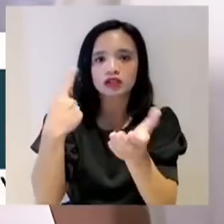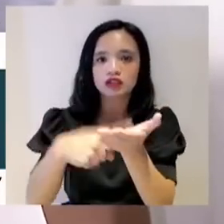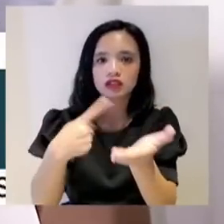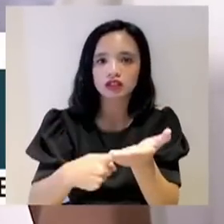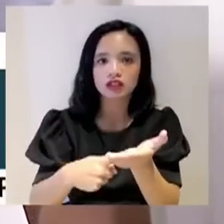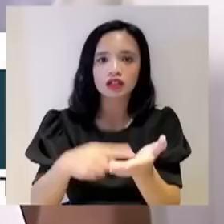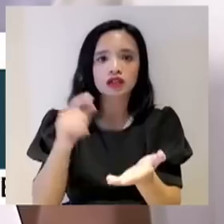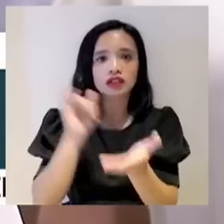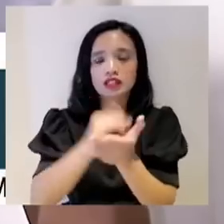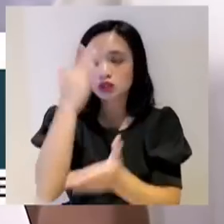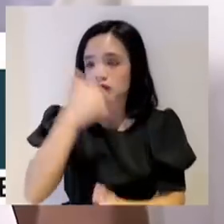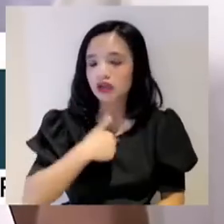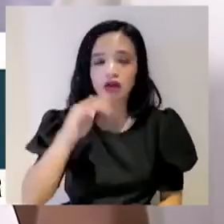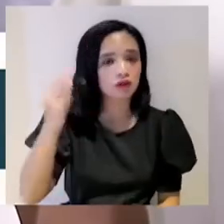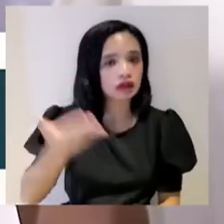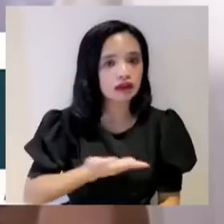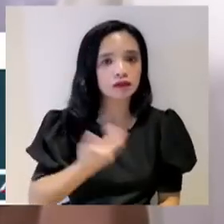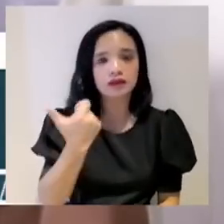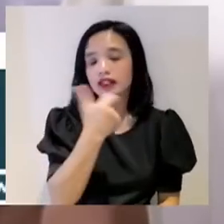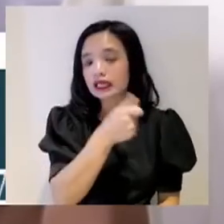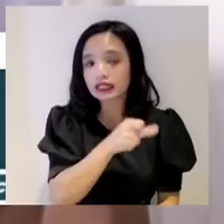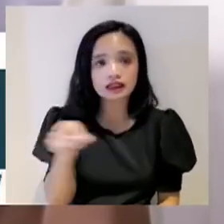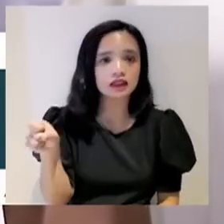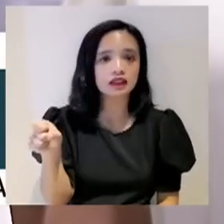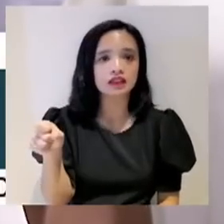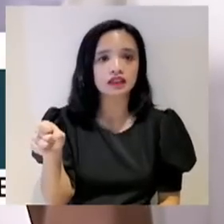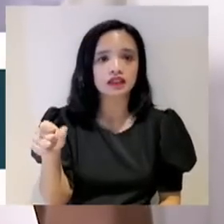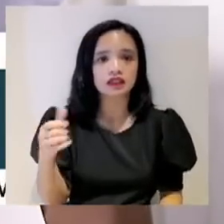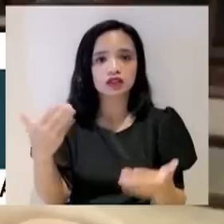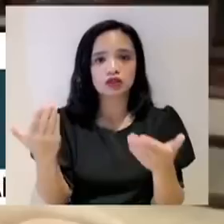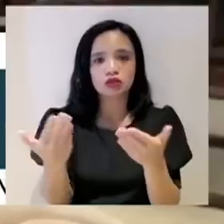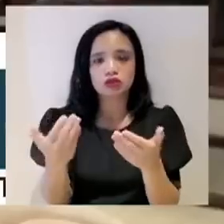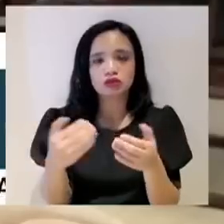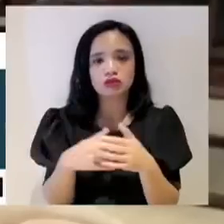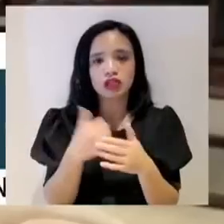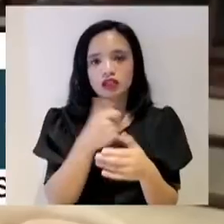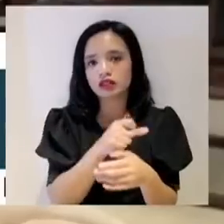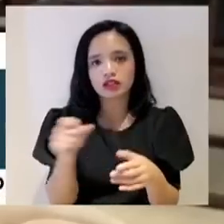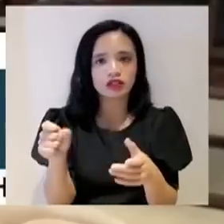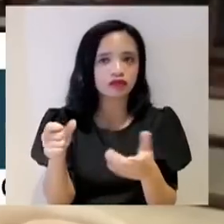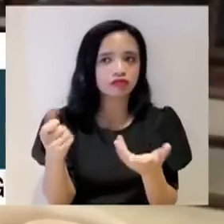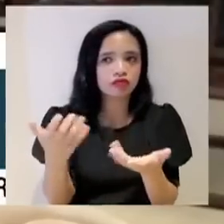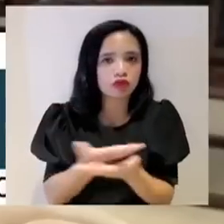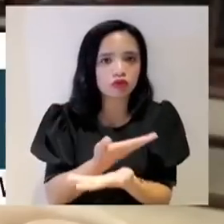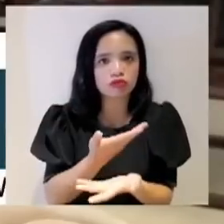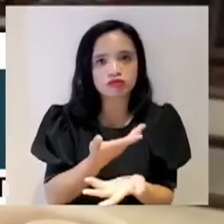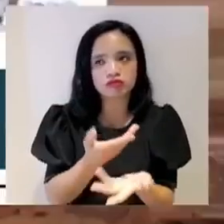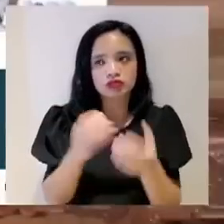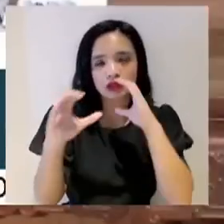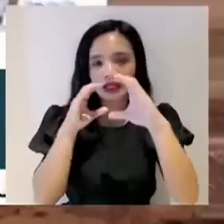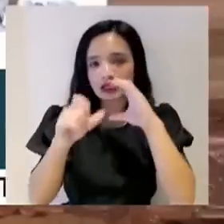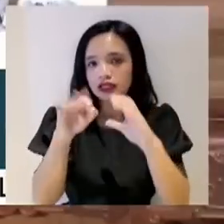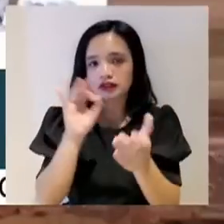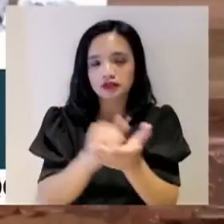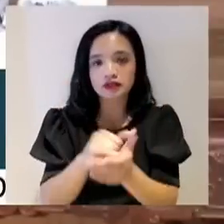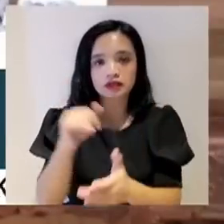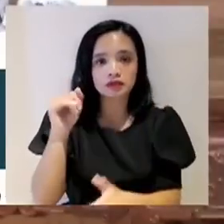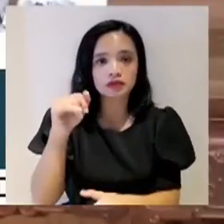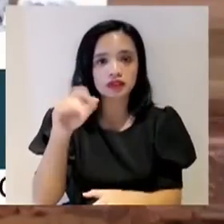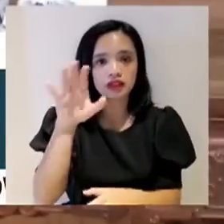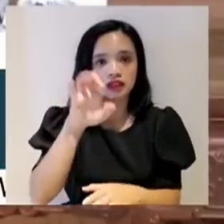welcome any new lines of communication. If that is President PRRD, then